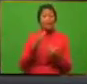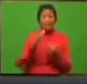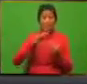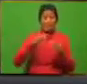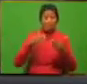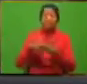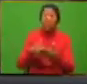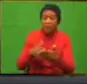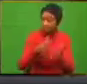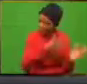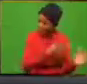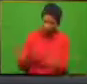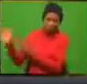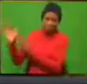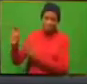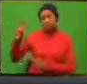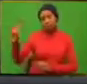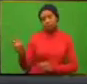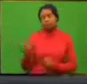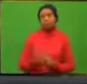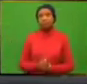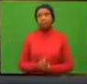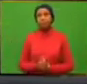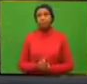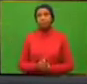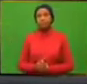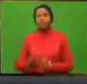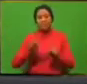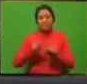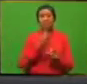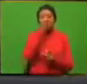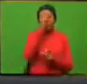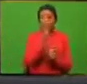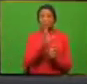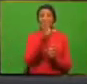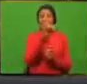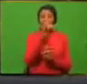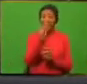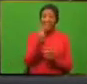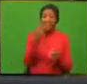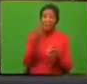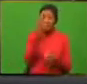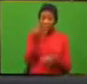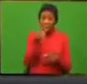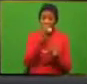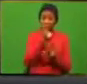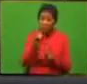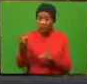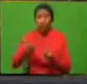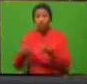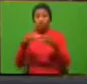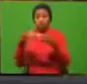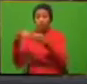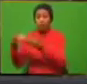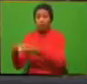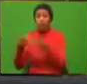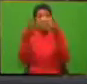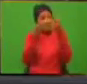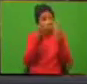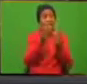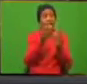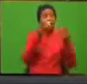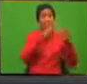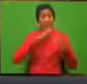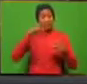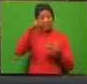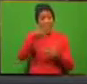way of growth," unquote. In all of the portfolios where the DA is represented, both in the executive and in